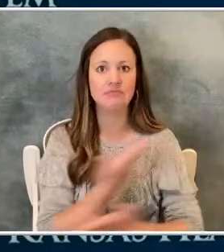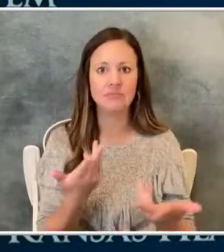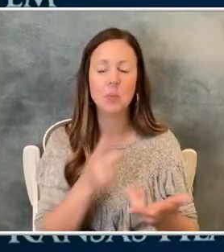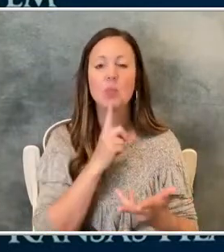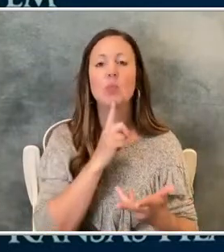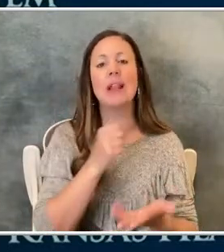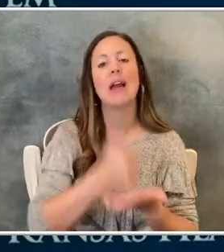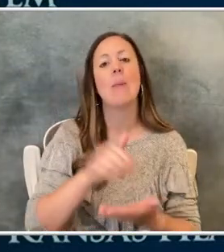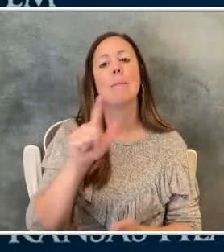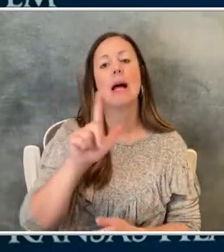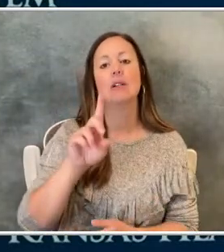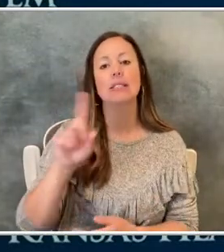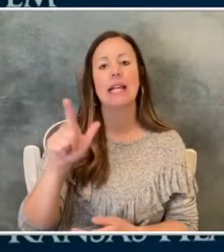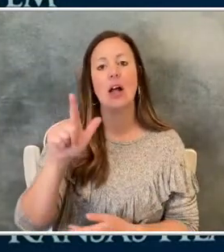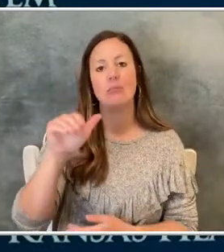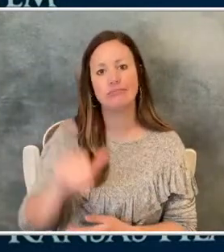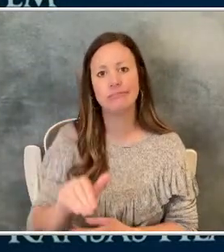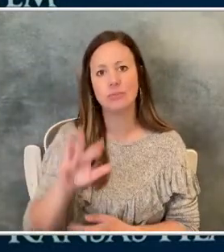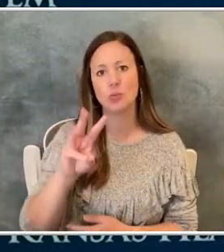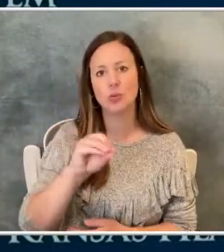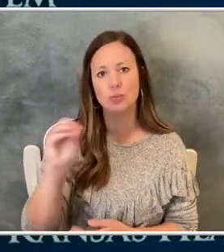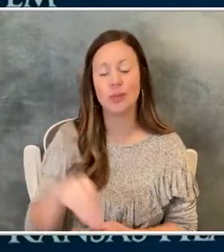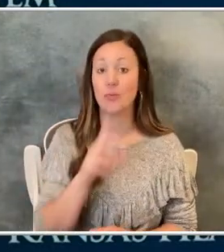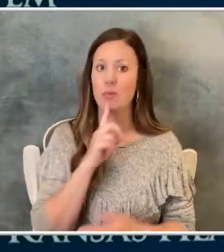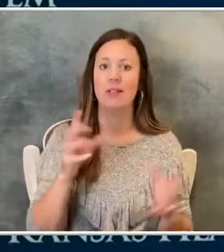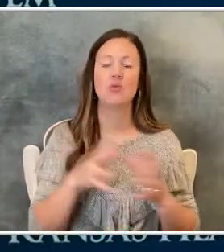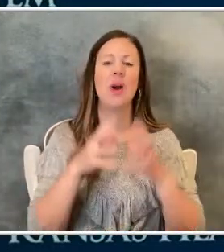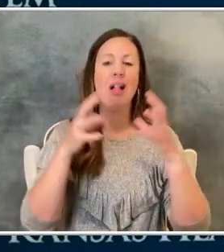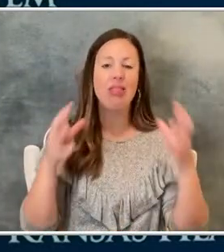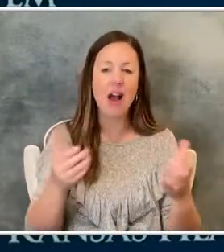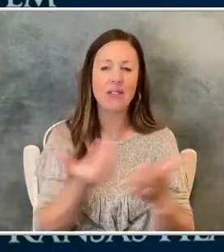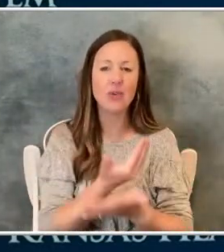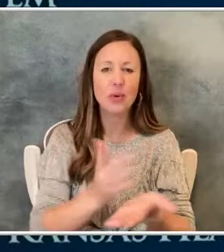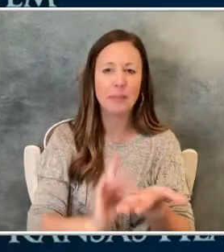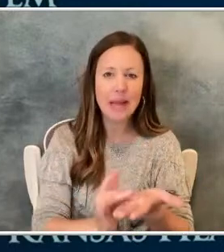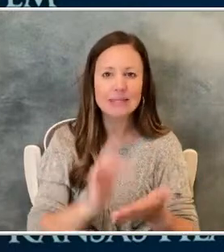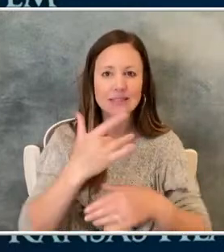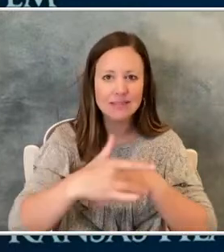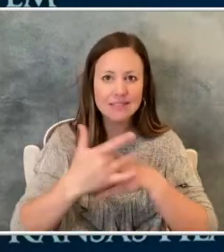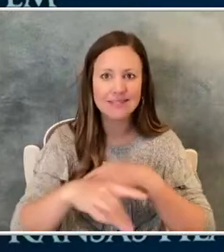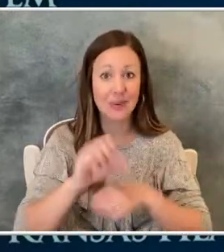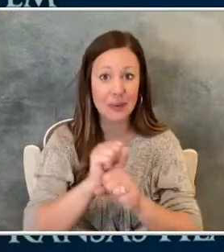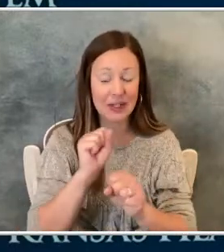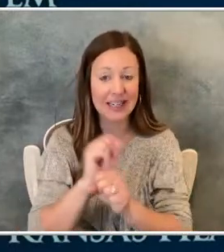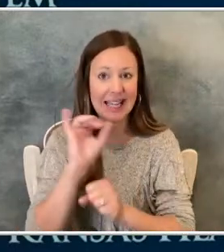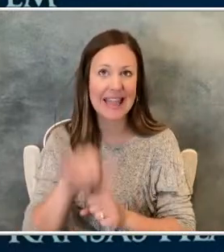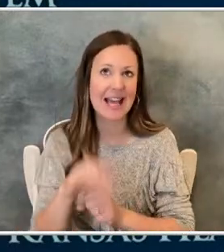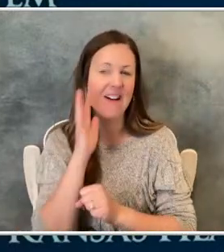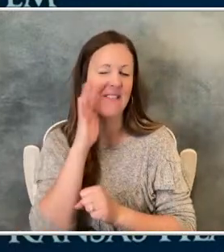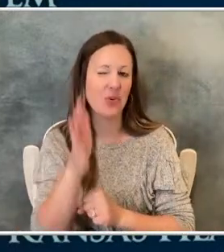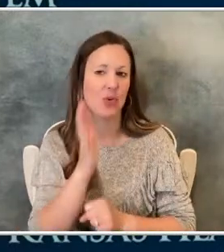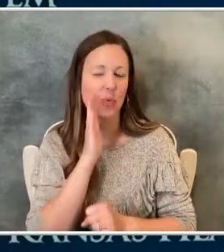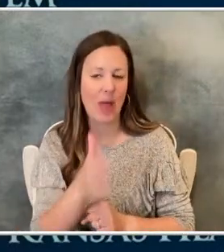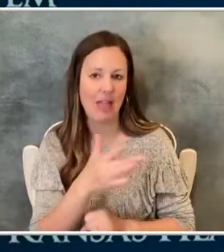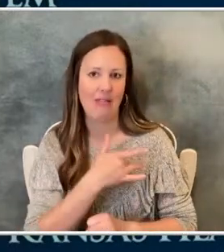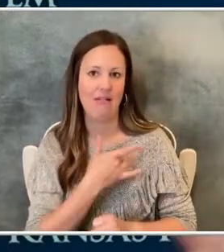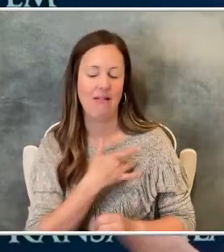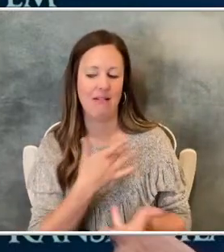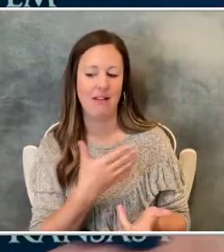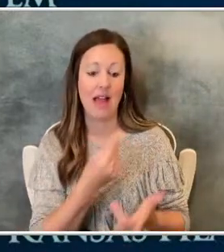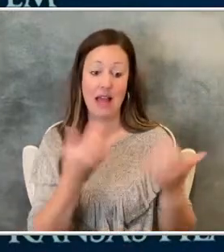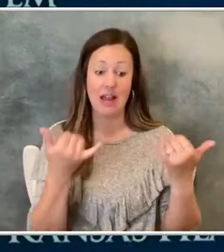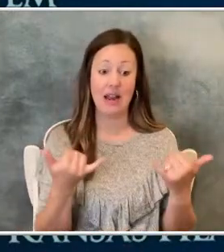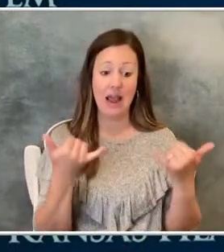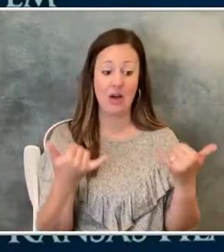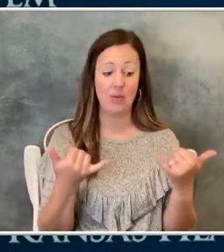60%. So there's a lot of new drugs out there that are working. That's the future, we think. And there's now a new class